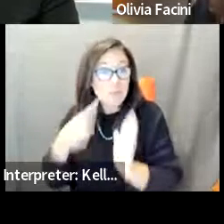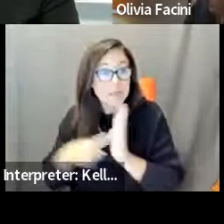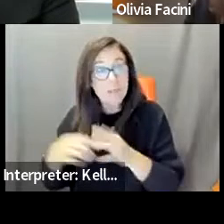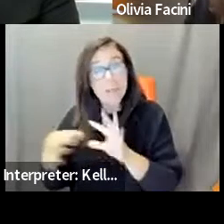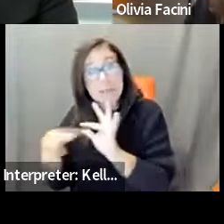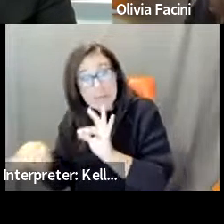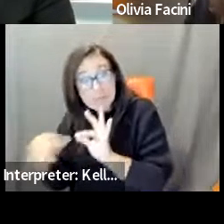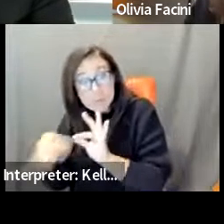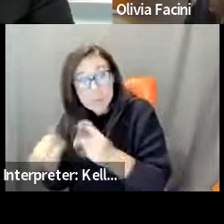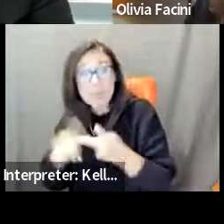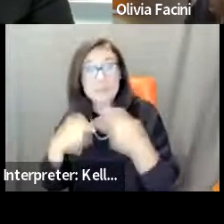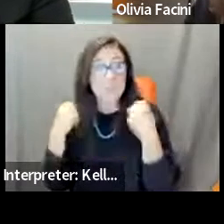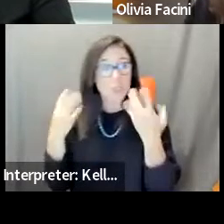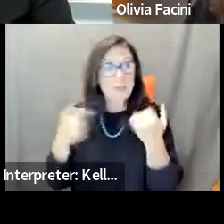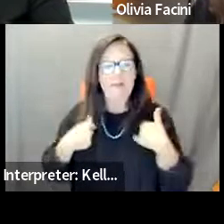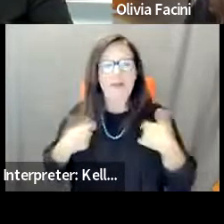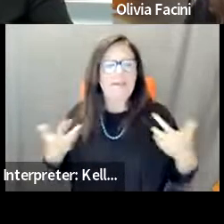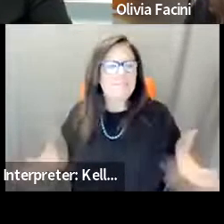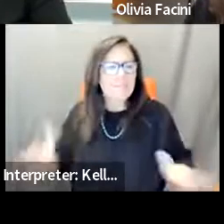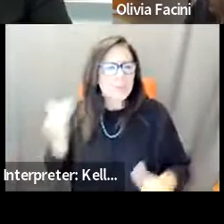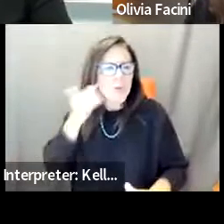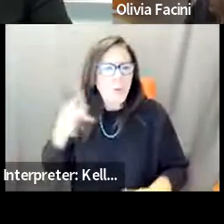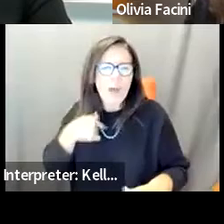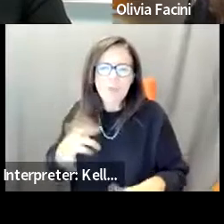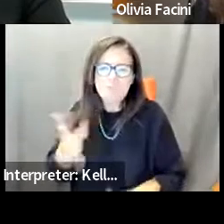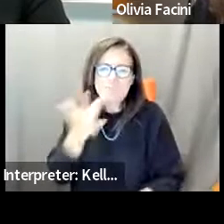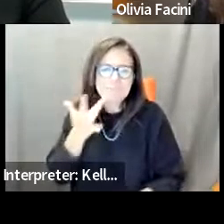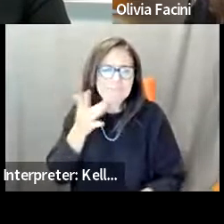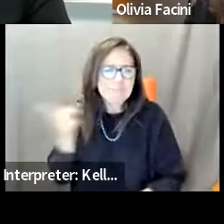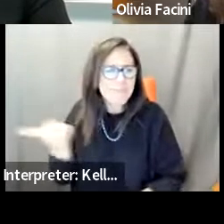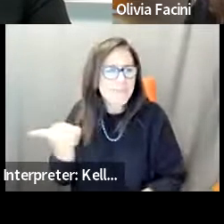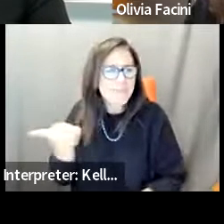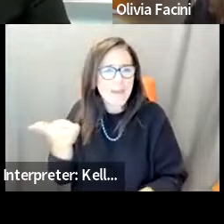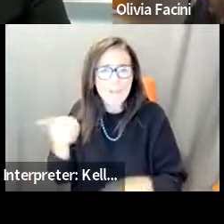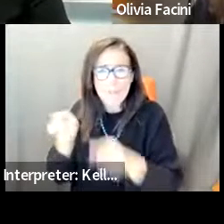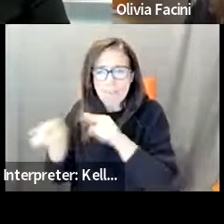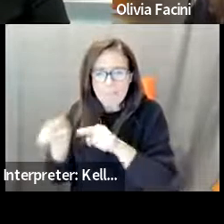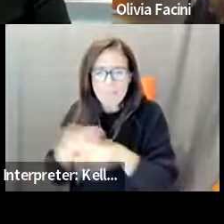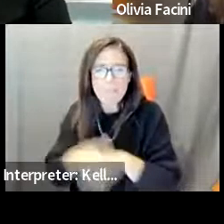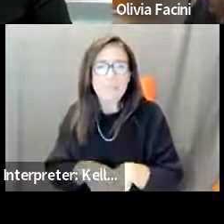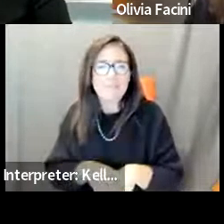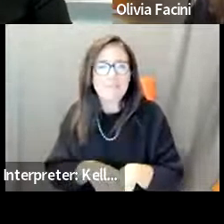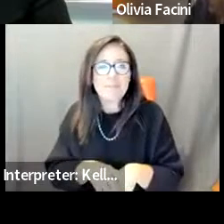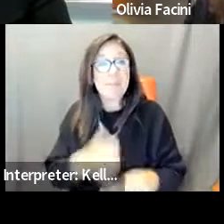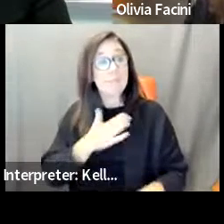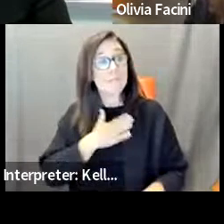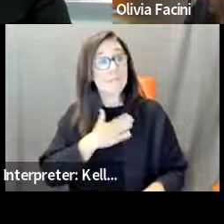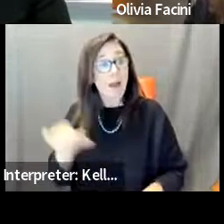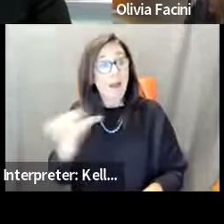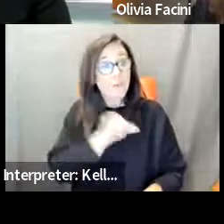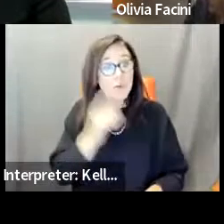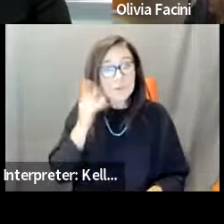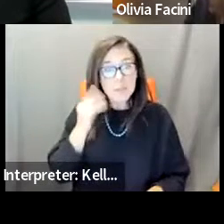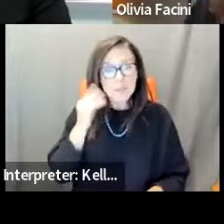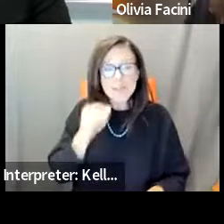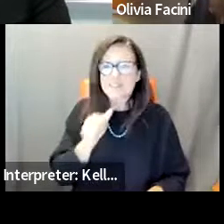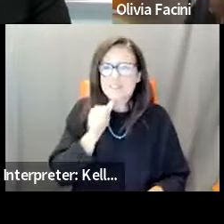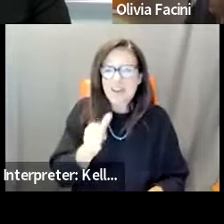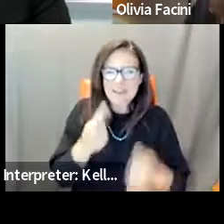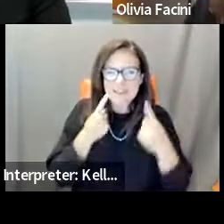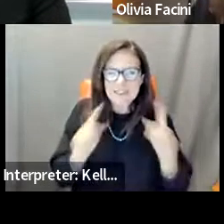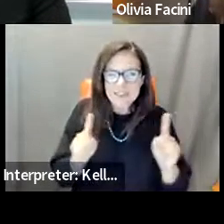a good job. So for example, that Unsuccessful experience that I talked about, the theater didn't even